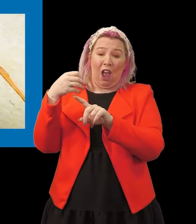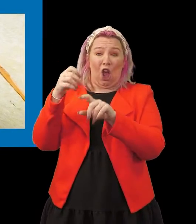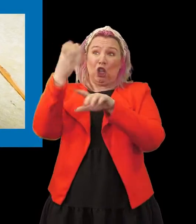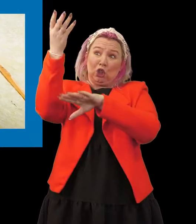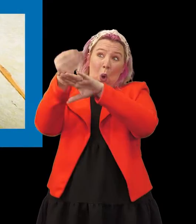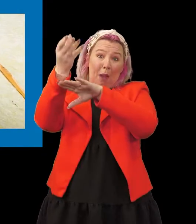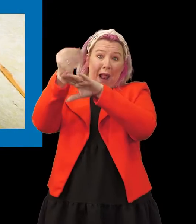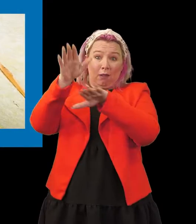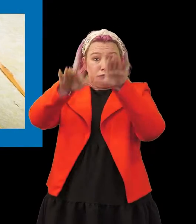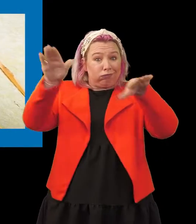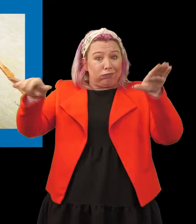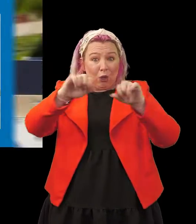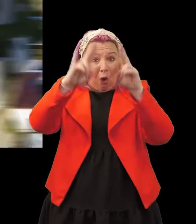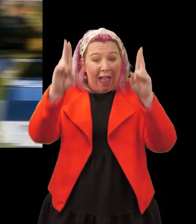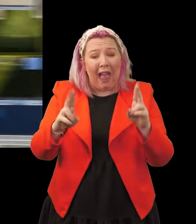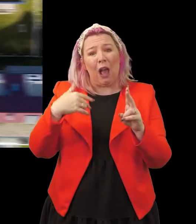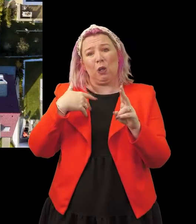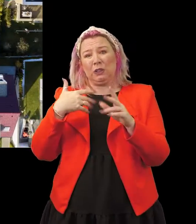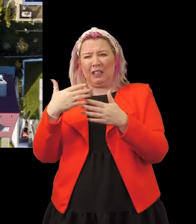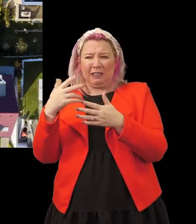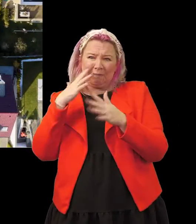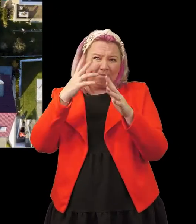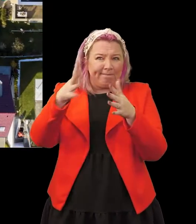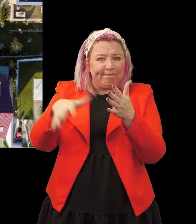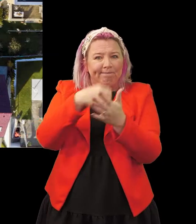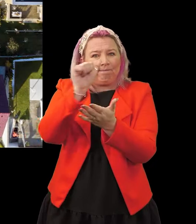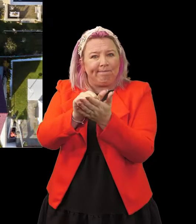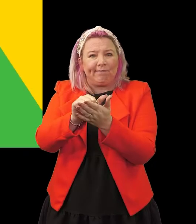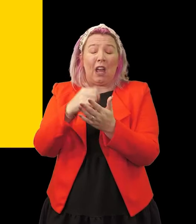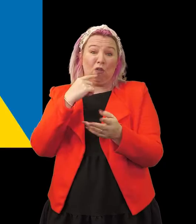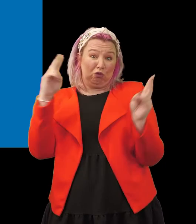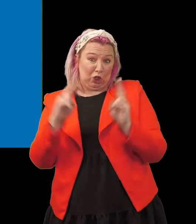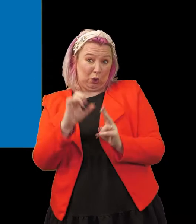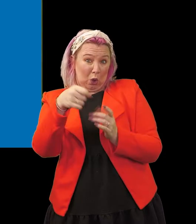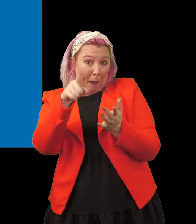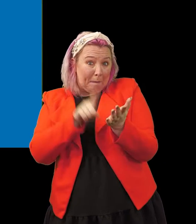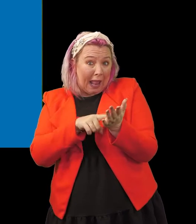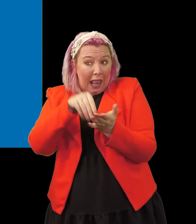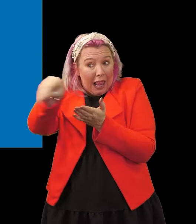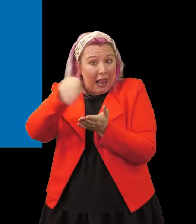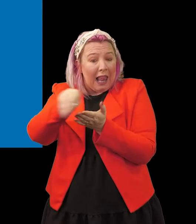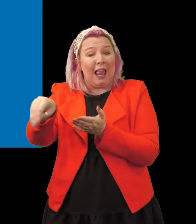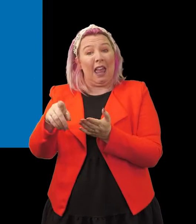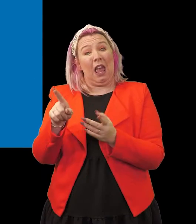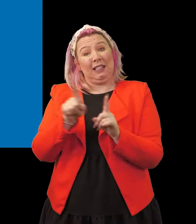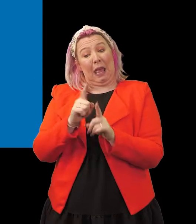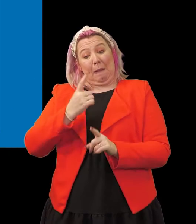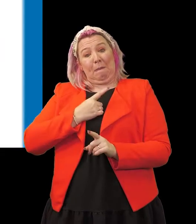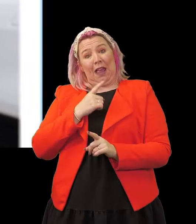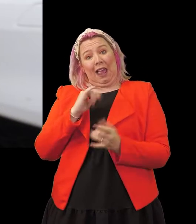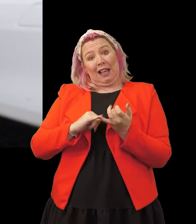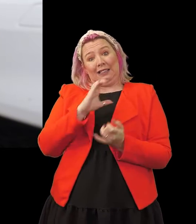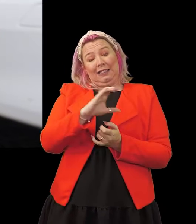solar panels in their homes. As well as helping the environment, these changes can help reduce bills. Of course, we also need to get our own house in